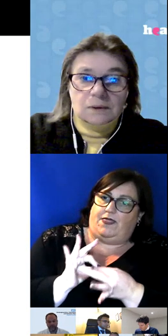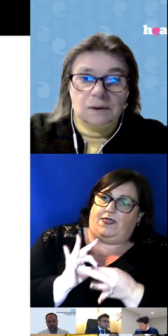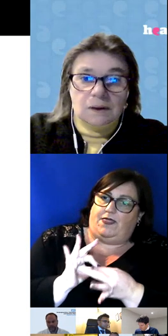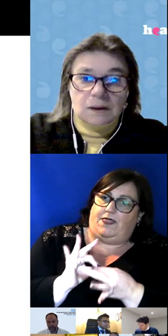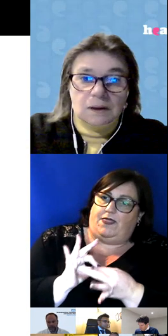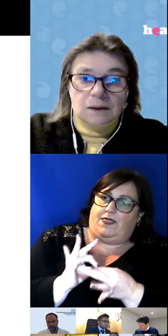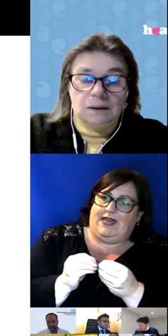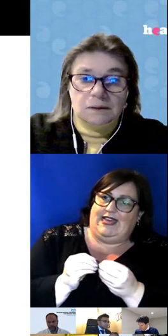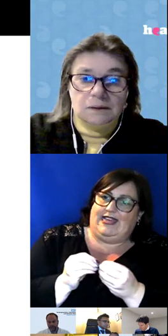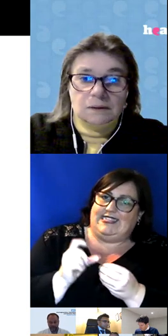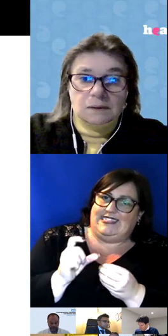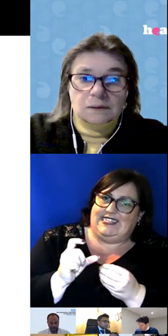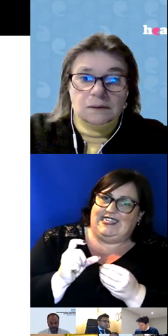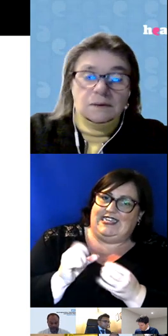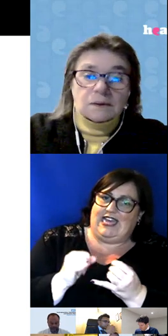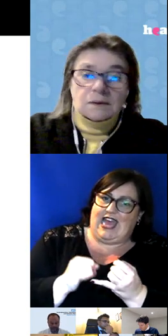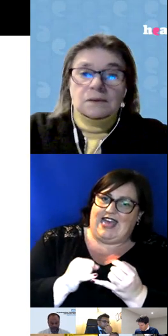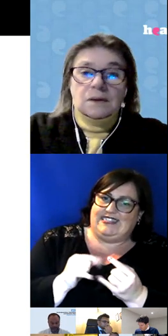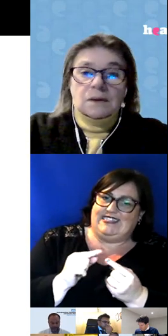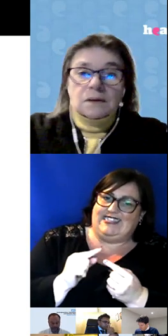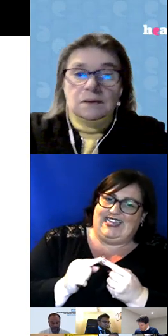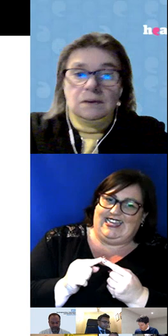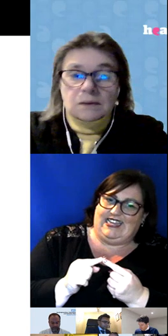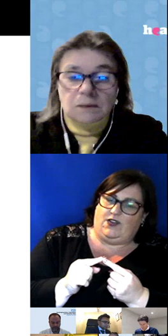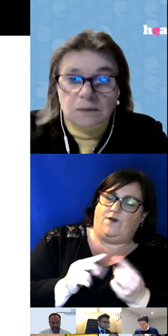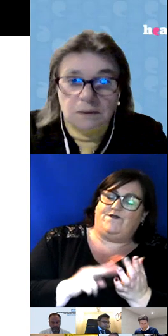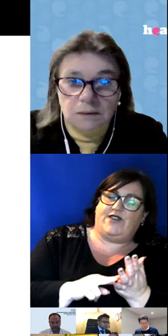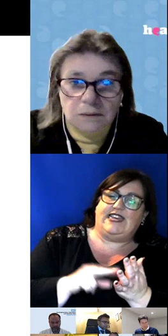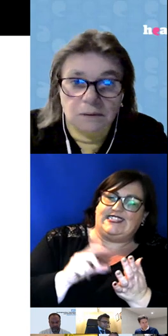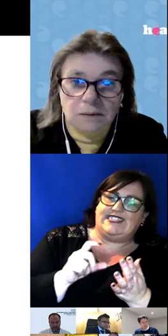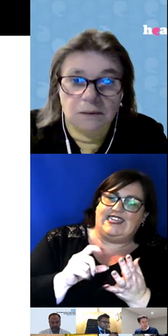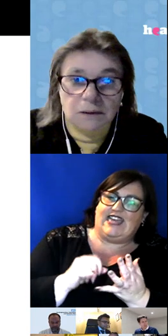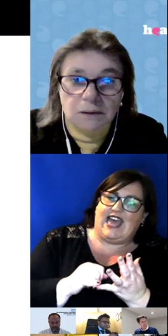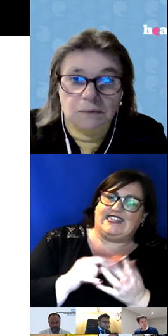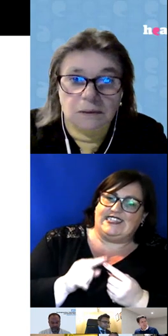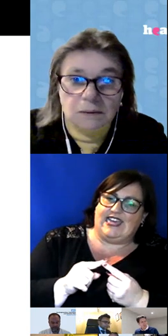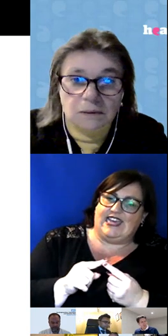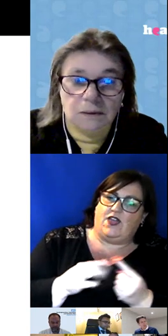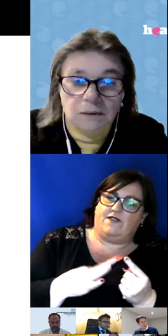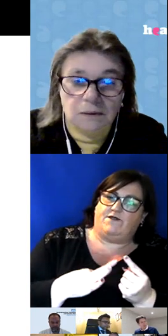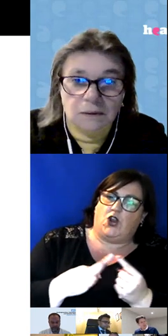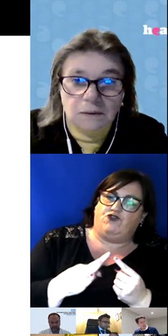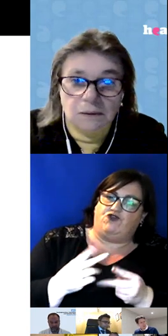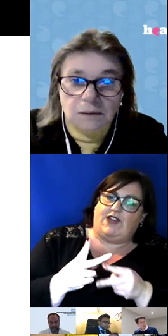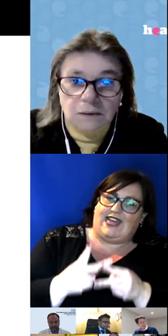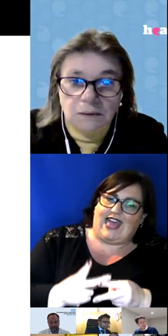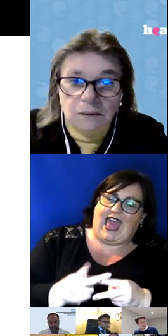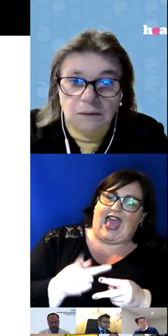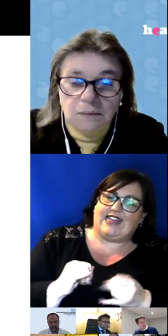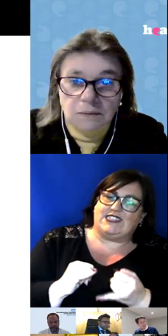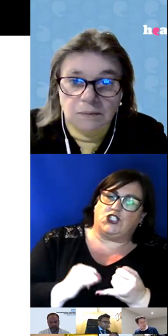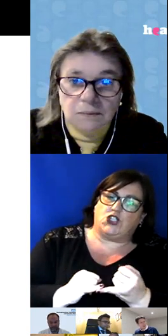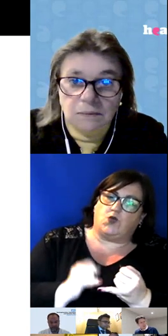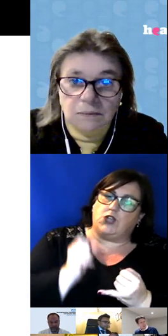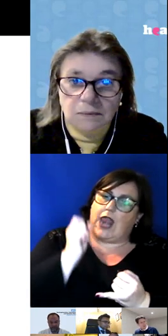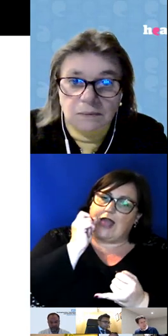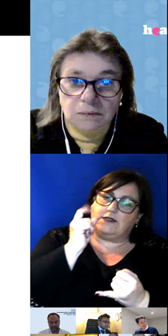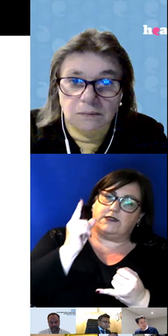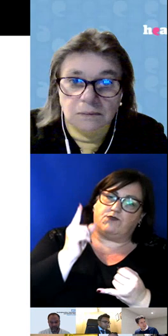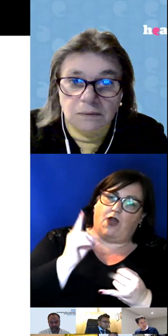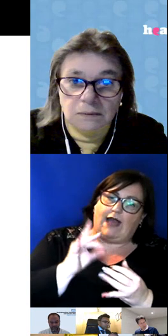BCSE Alliance, sorry for the acronym, the Voluntary Care and Social Enterprise Alliance, and William,